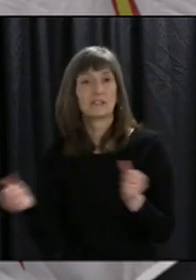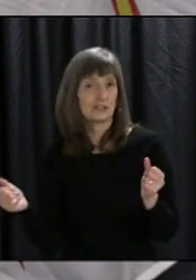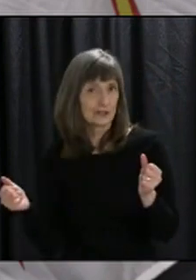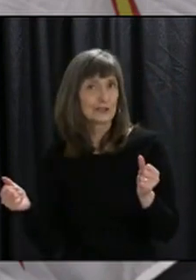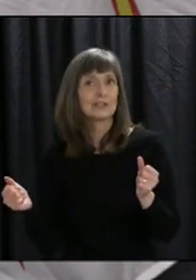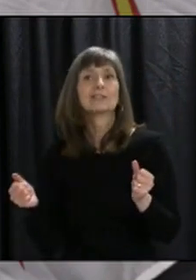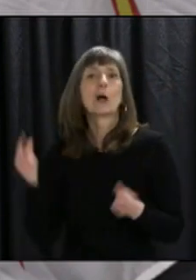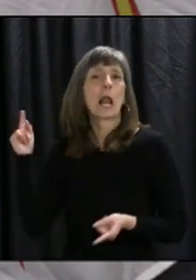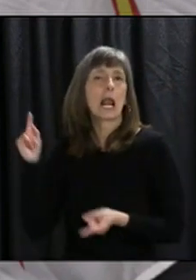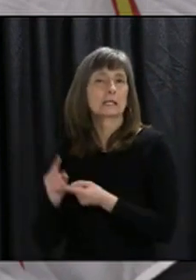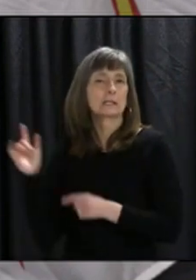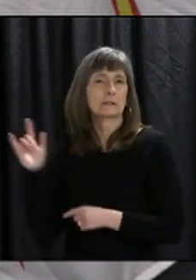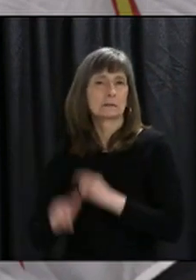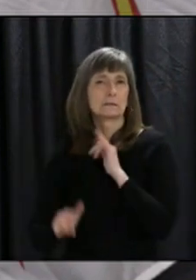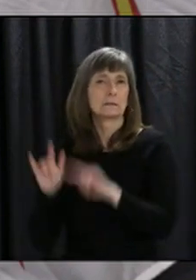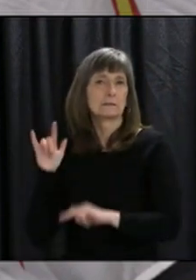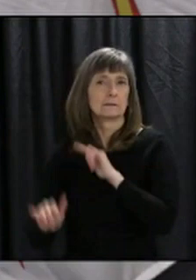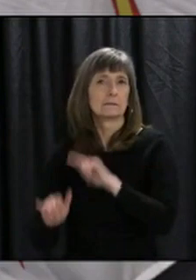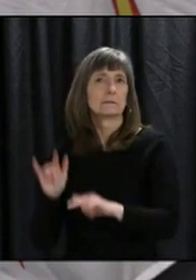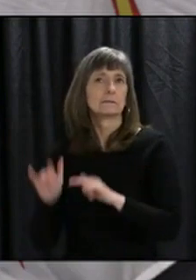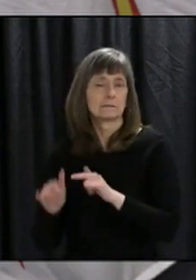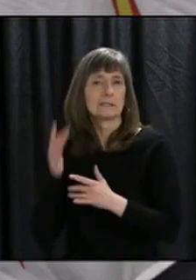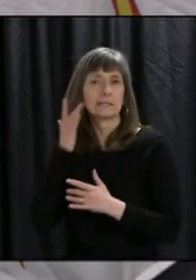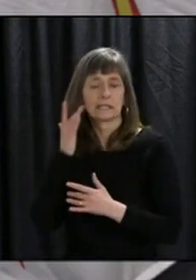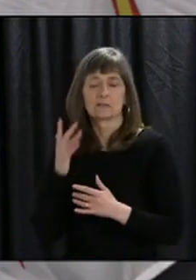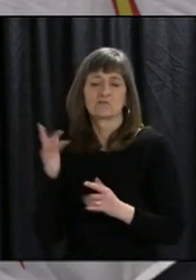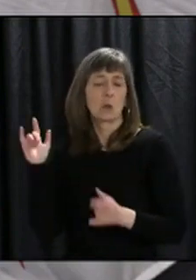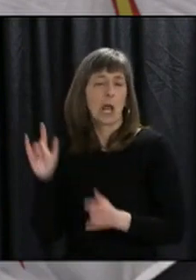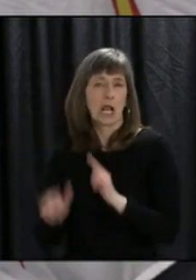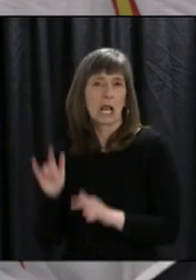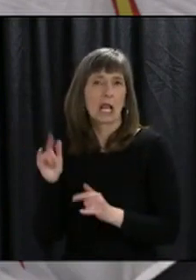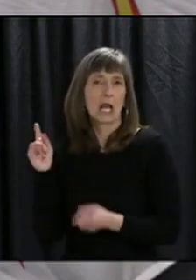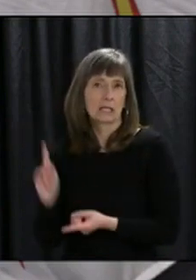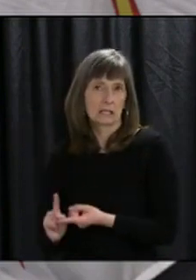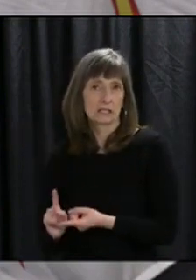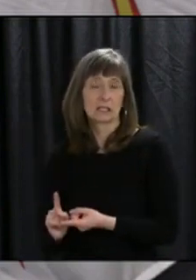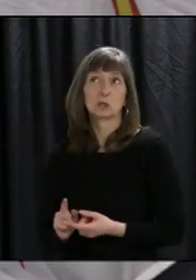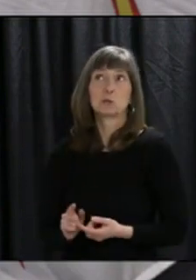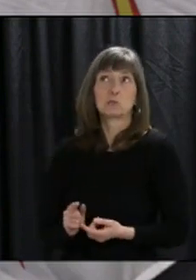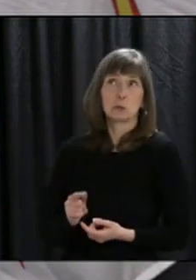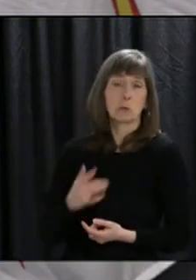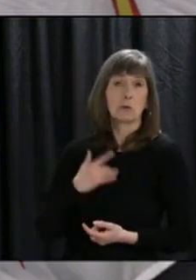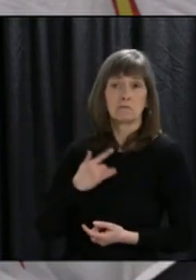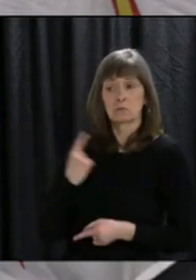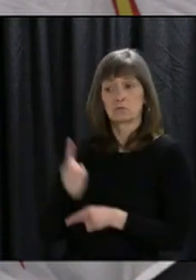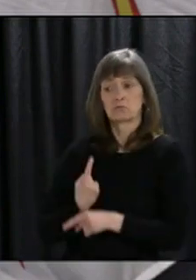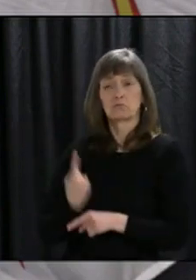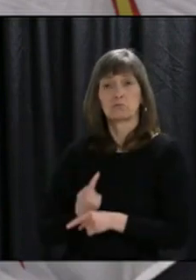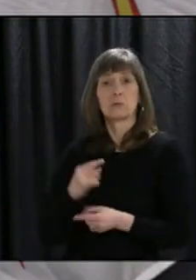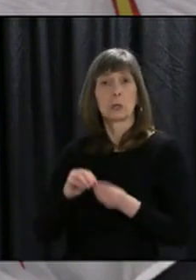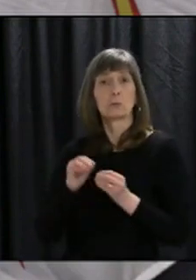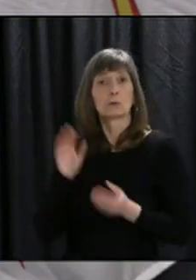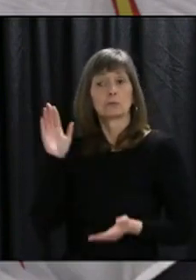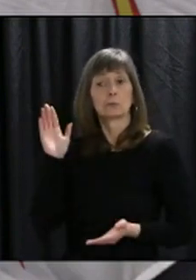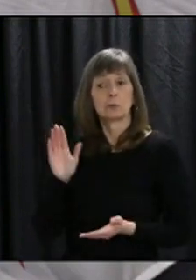travelers returning who become symptomatic and who are tested. So it's not unexpected that those numbers would drop.